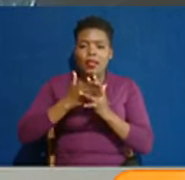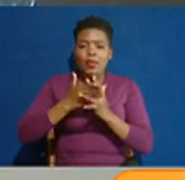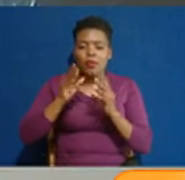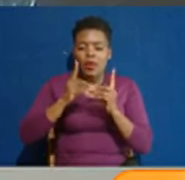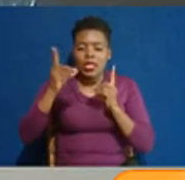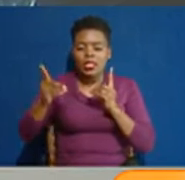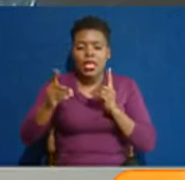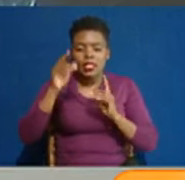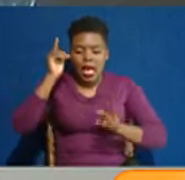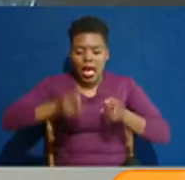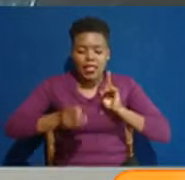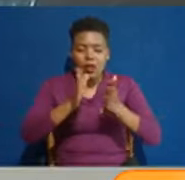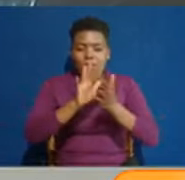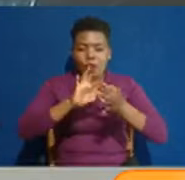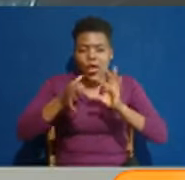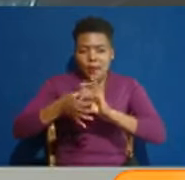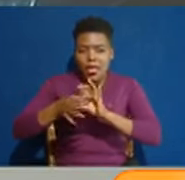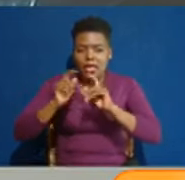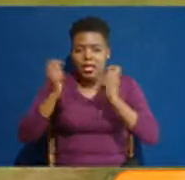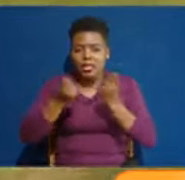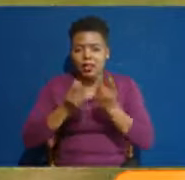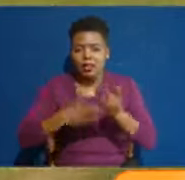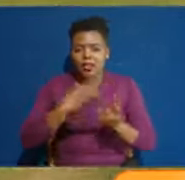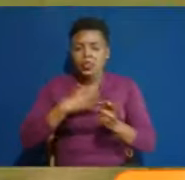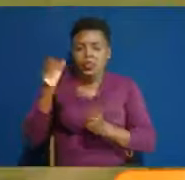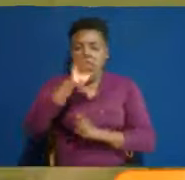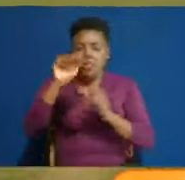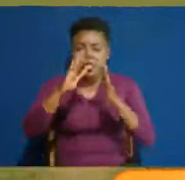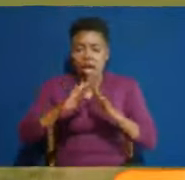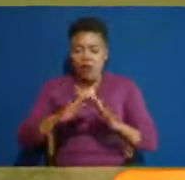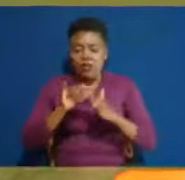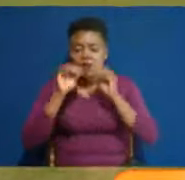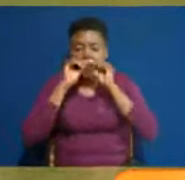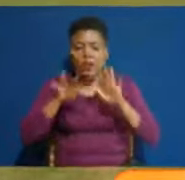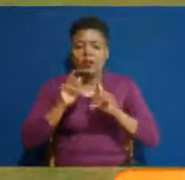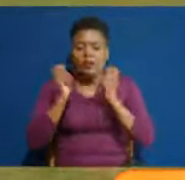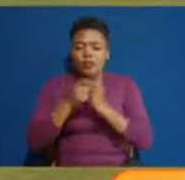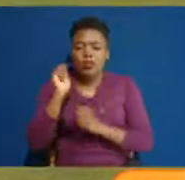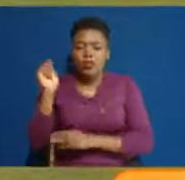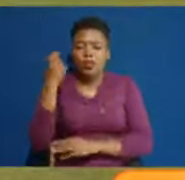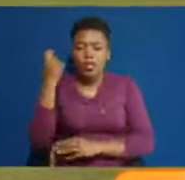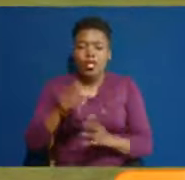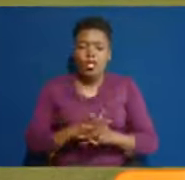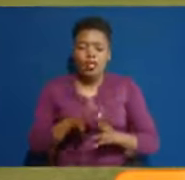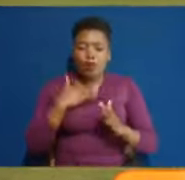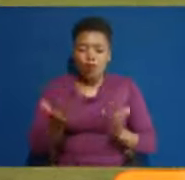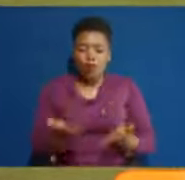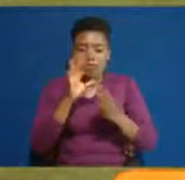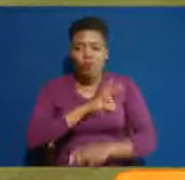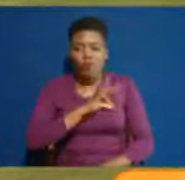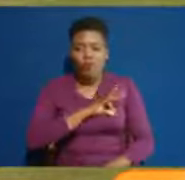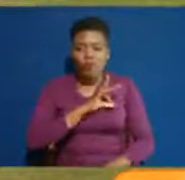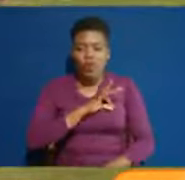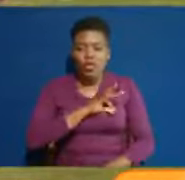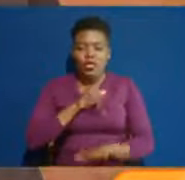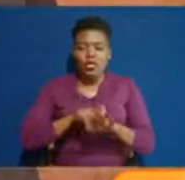9 qualified Paralympians. The visit to State House was a blessing for Team Kenya, as their request for improved allowances and winning rewards